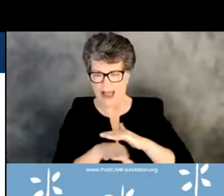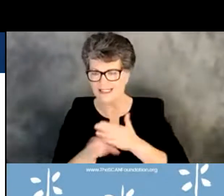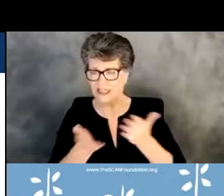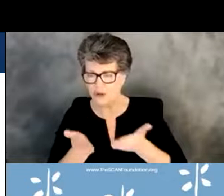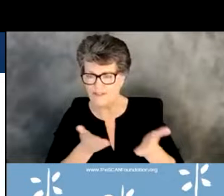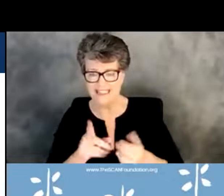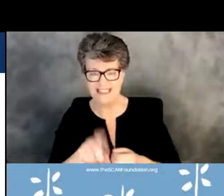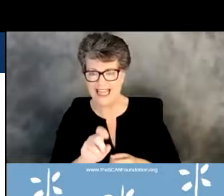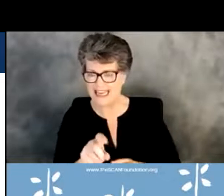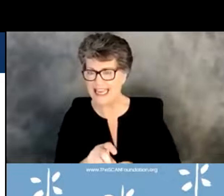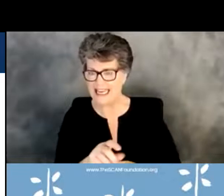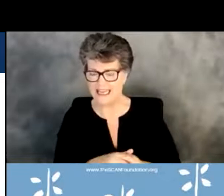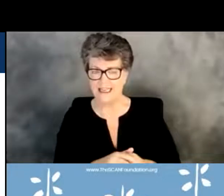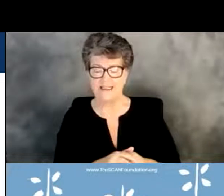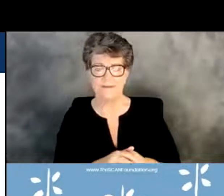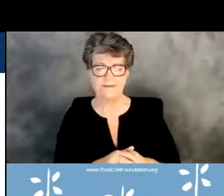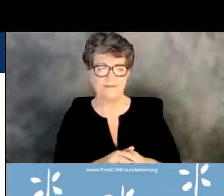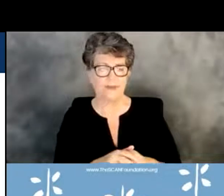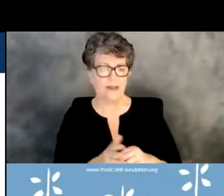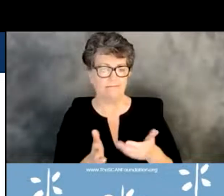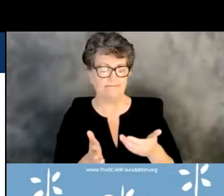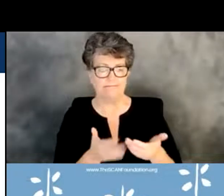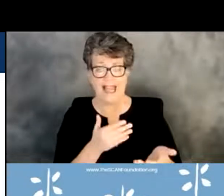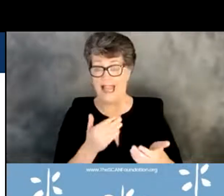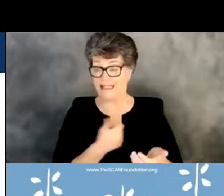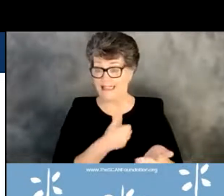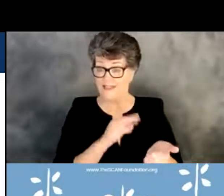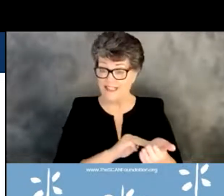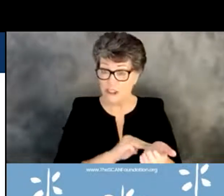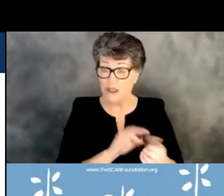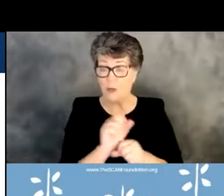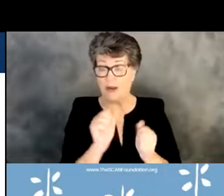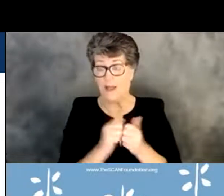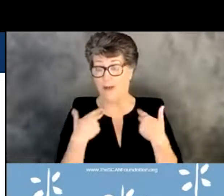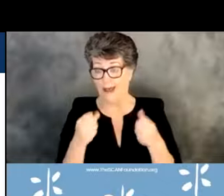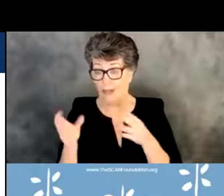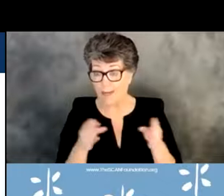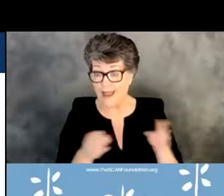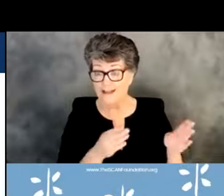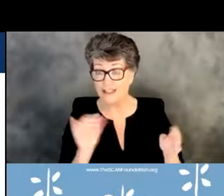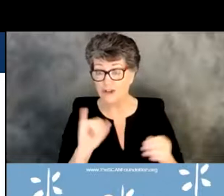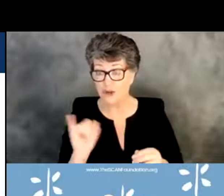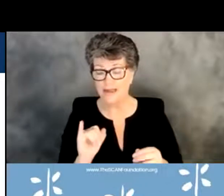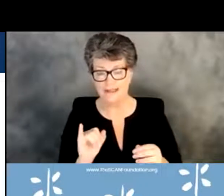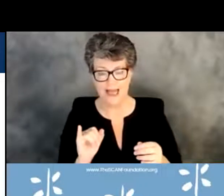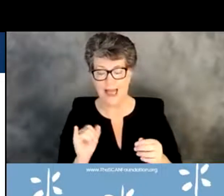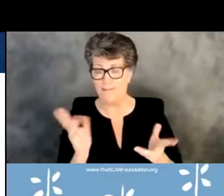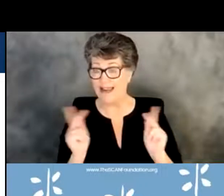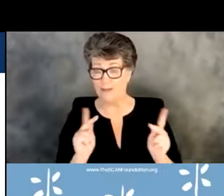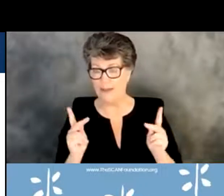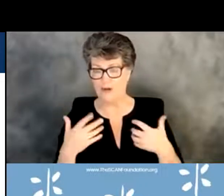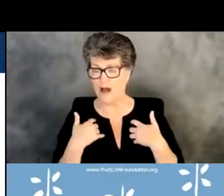need across systems of care. As a physician and having worked with health plans, many are left with nowhere to turn,